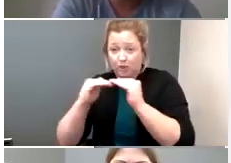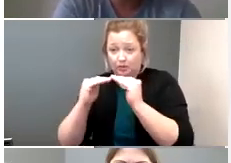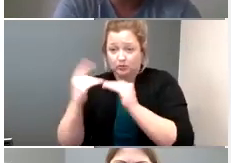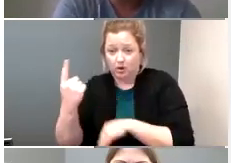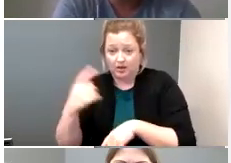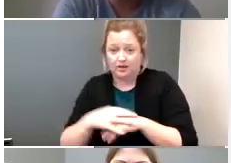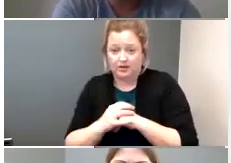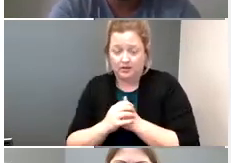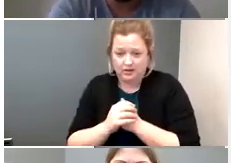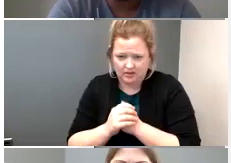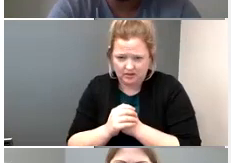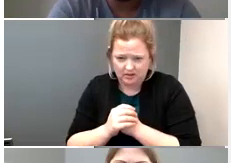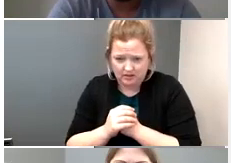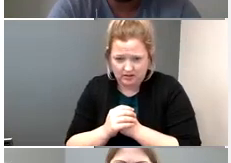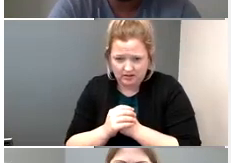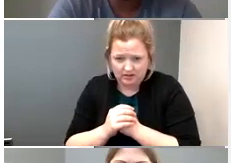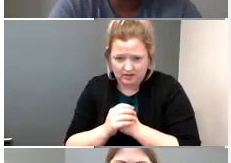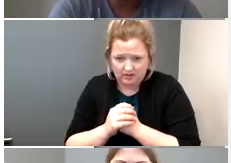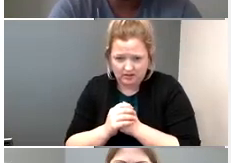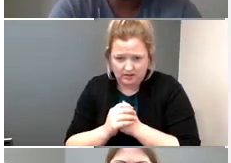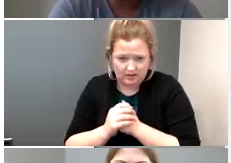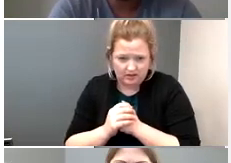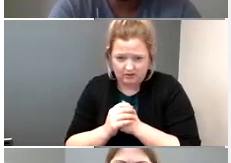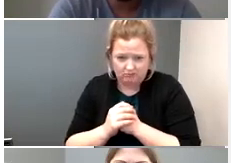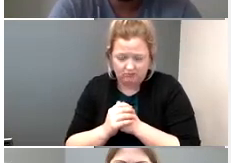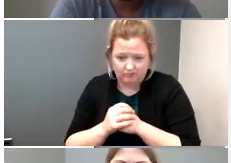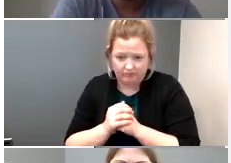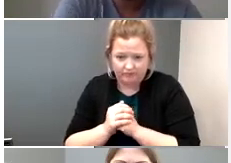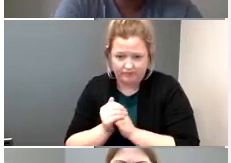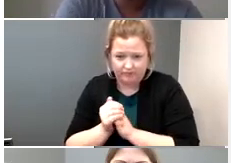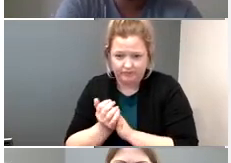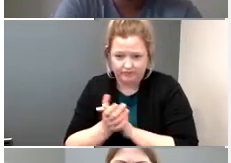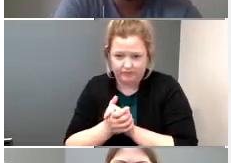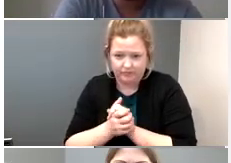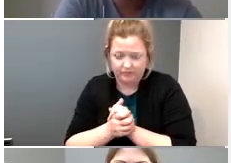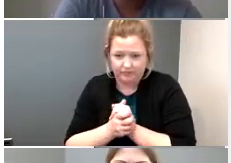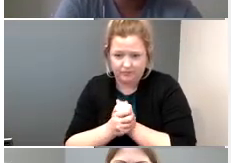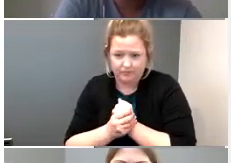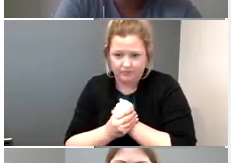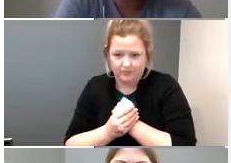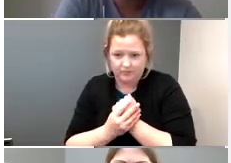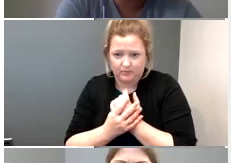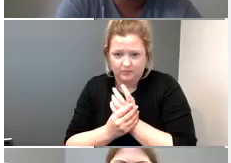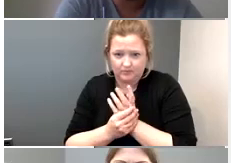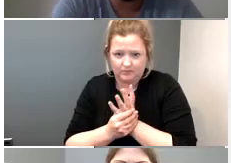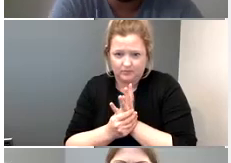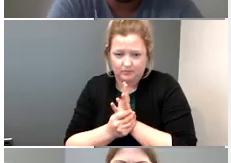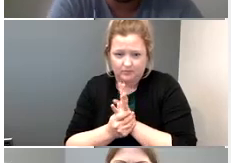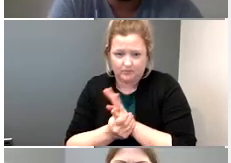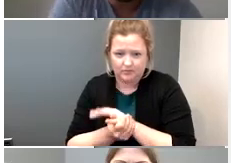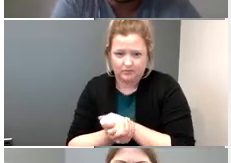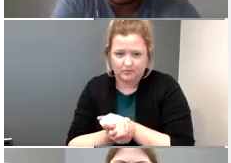oh, sorry, this is 1, my bad. because 0 is,